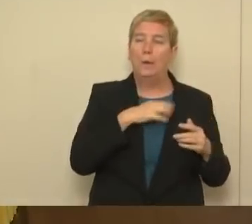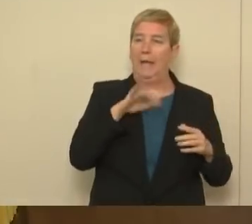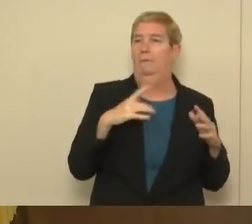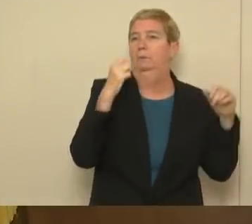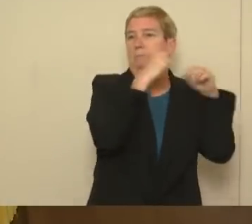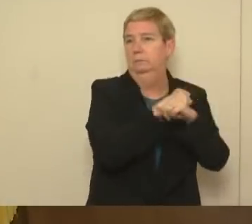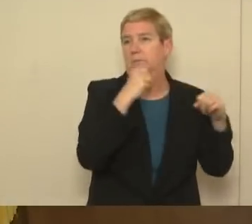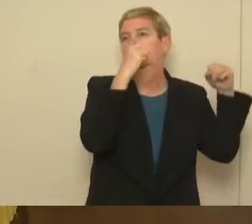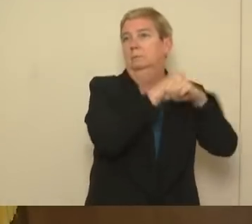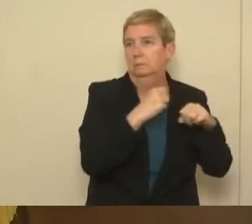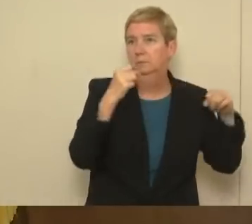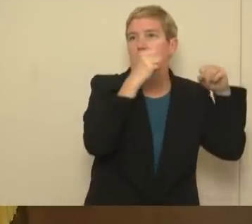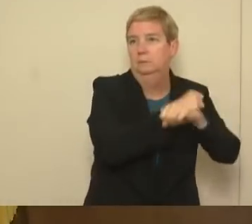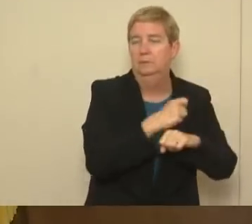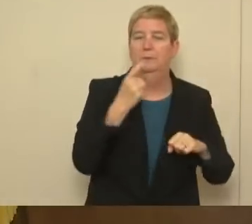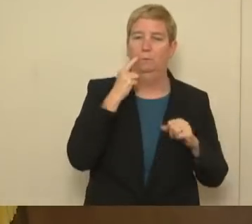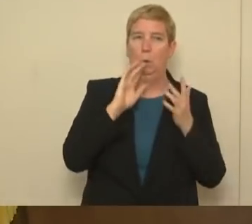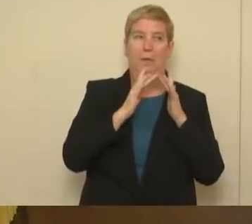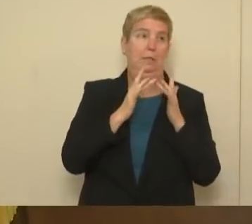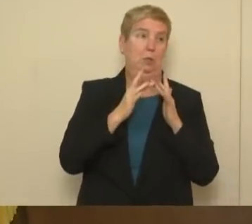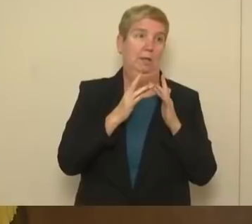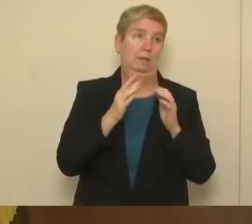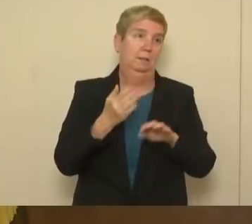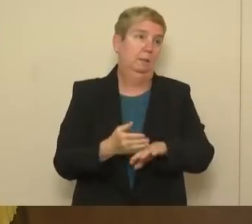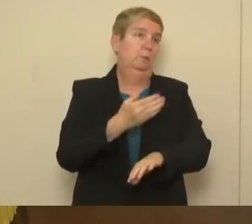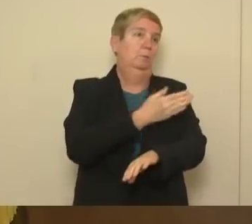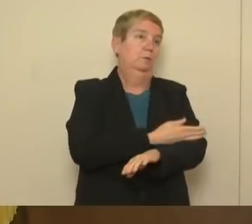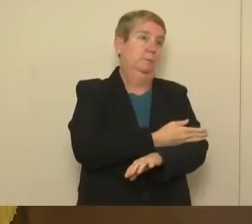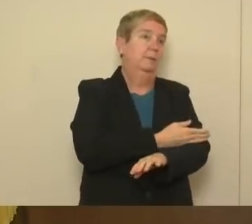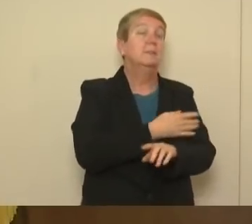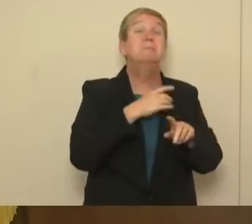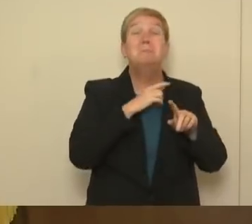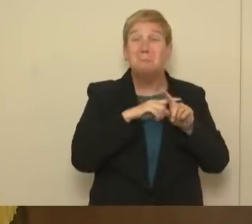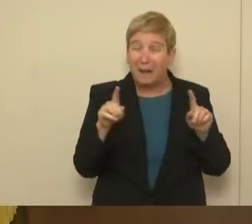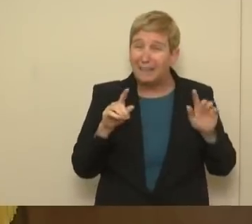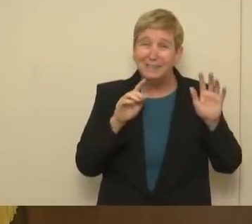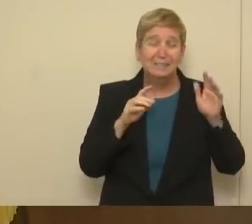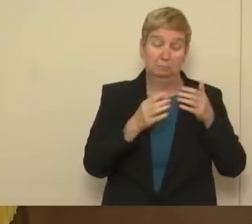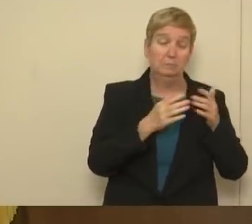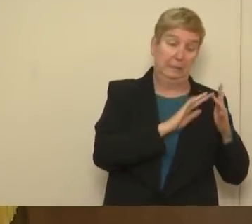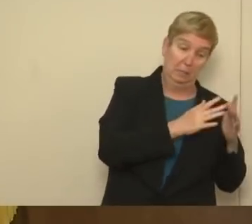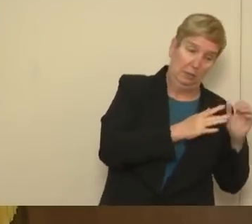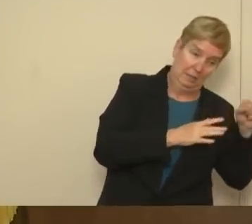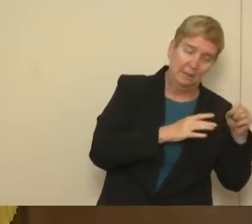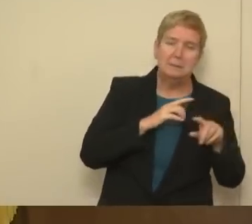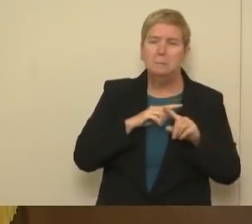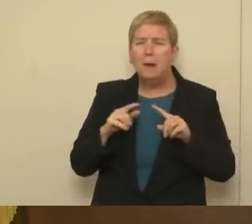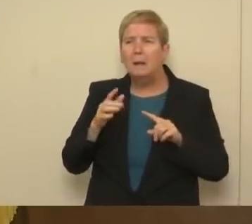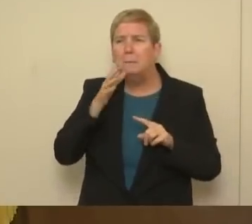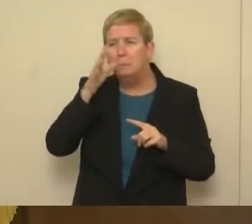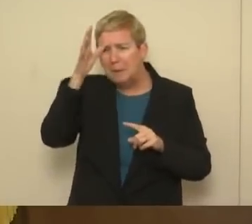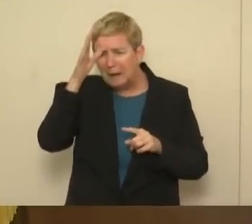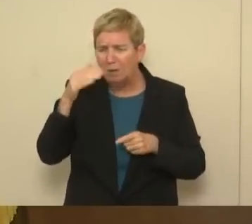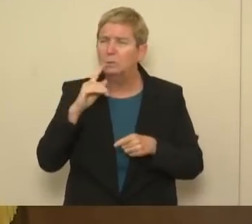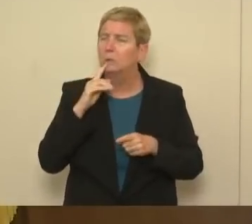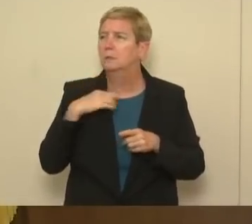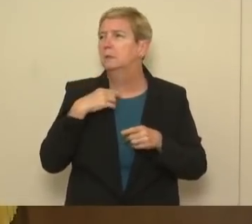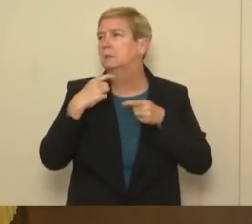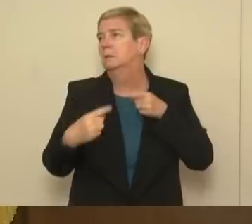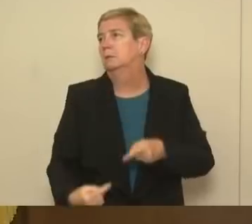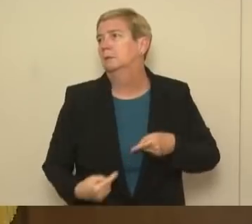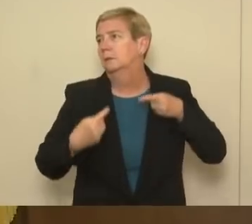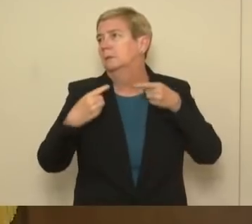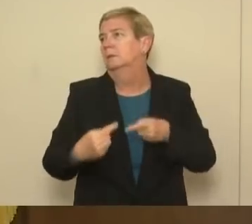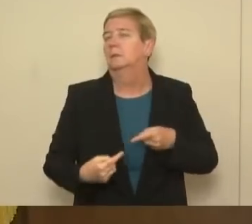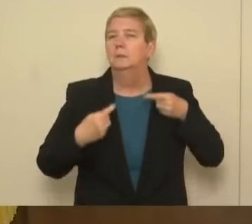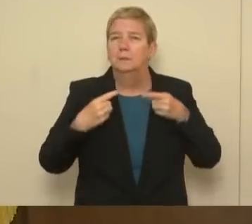these parents have real significant challenges and issues. And so, yes, we're developing Wi-Fi hotspots. We're trying to come